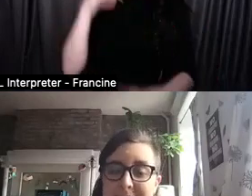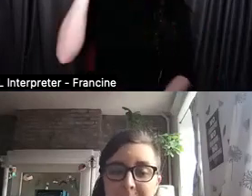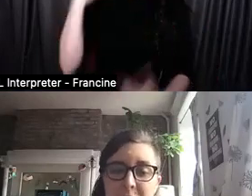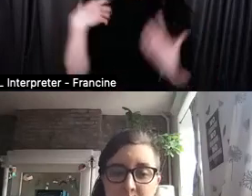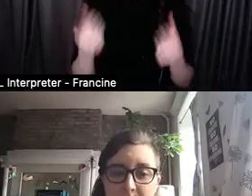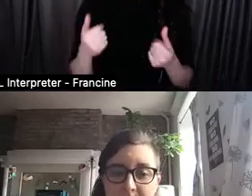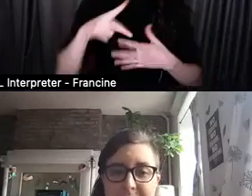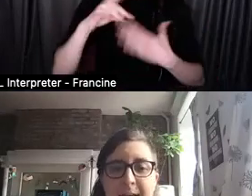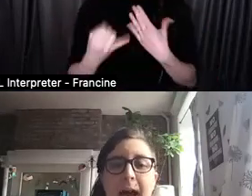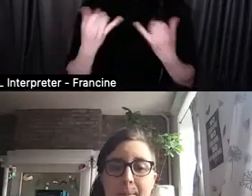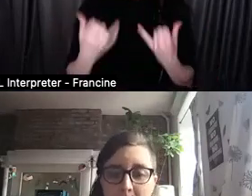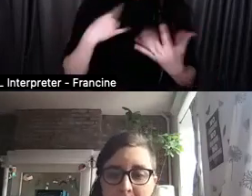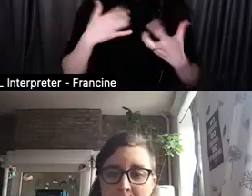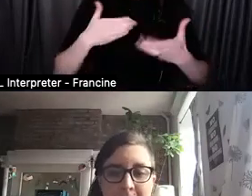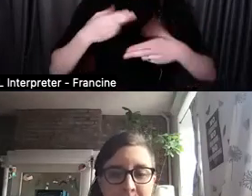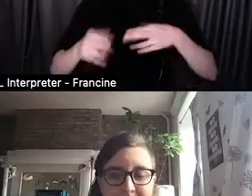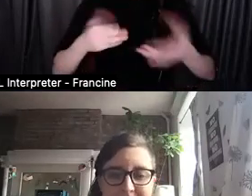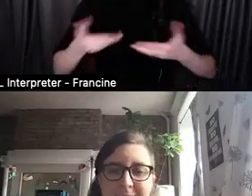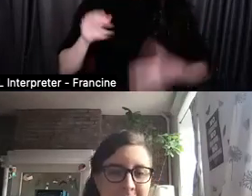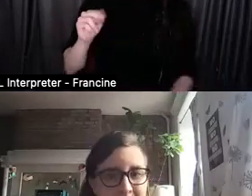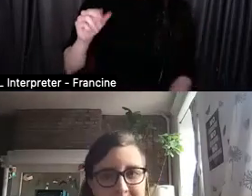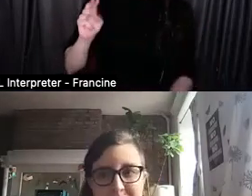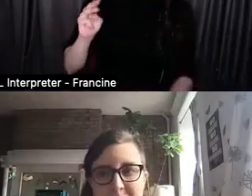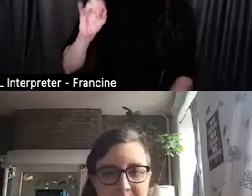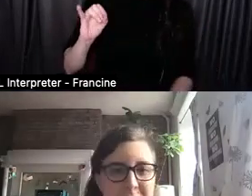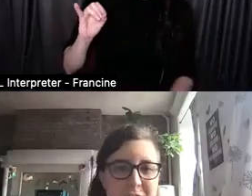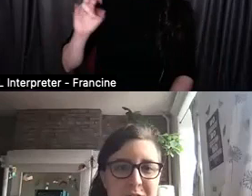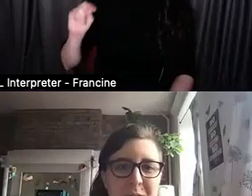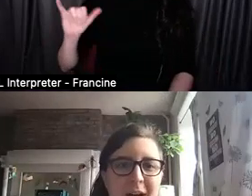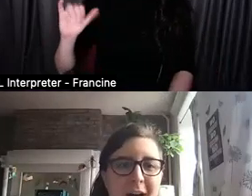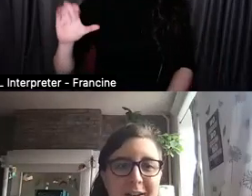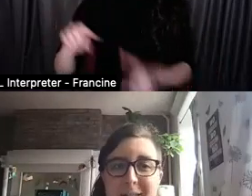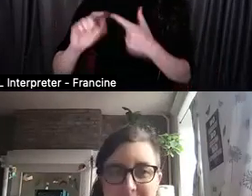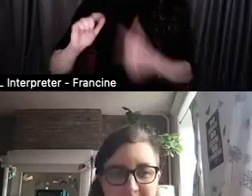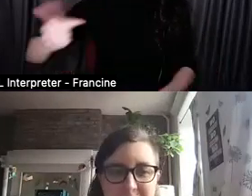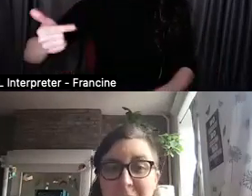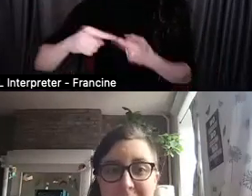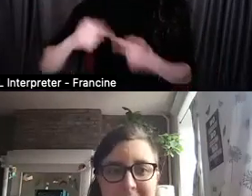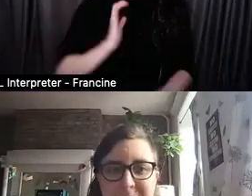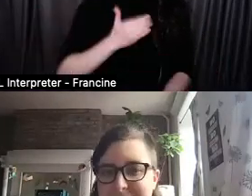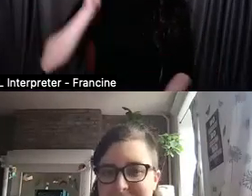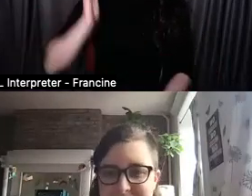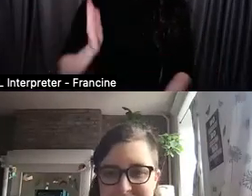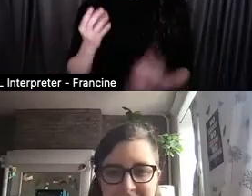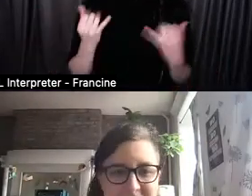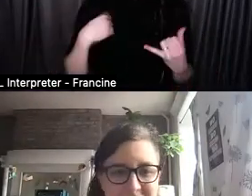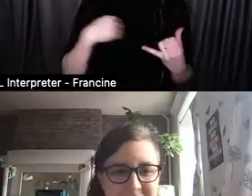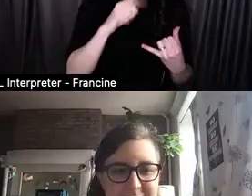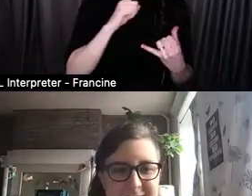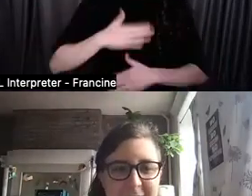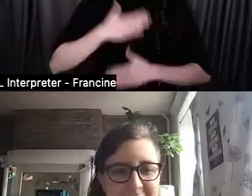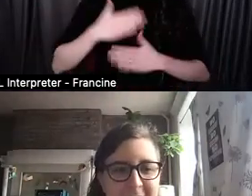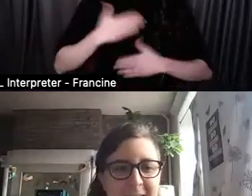just going to say a few words about NAMI-NYC, and then I'm going to turn it over to our speaker, who we're really pleased to have